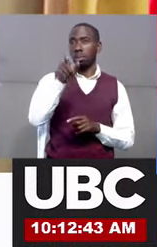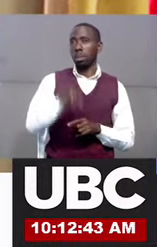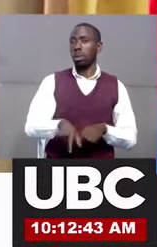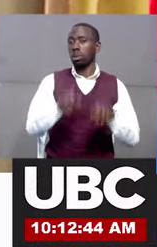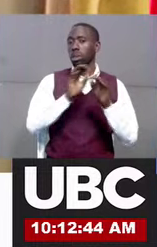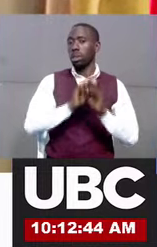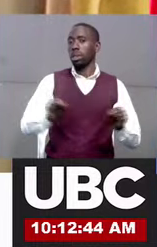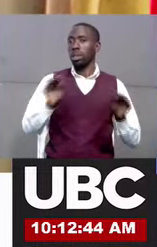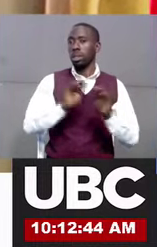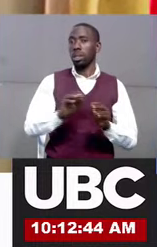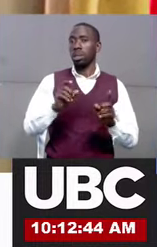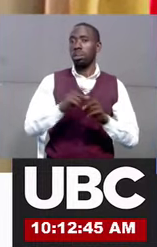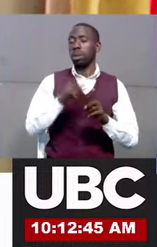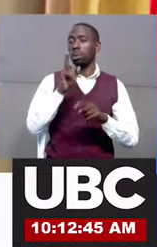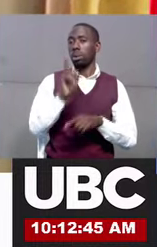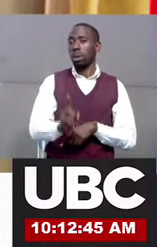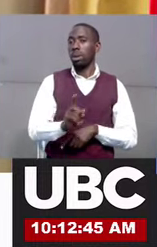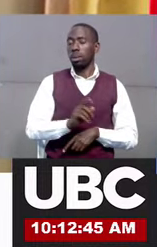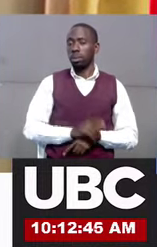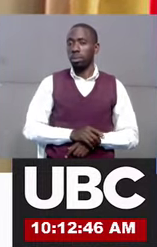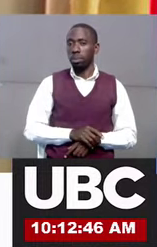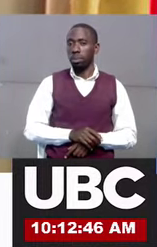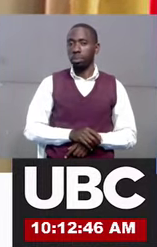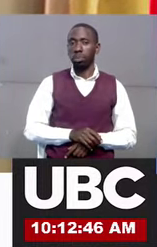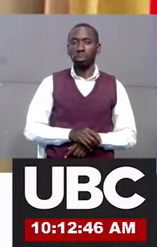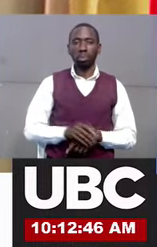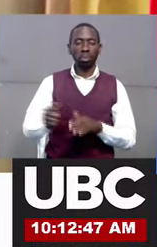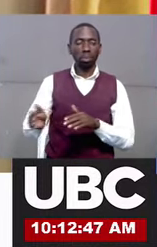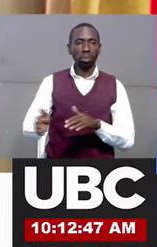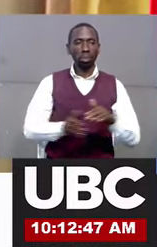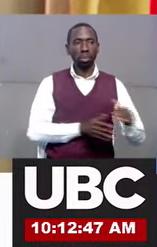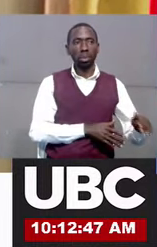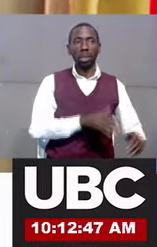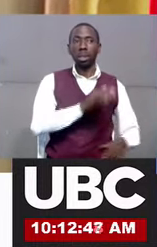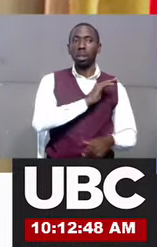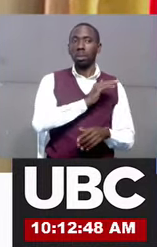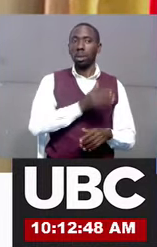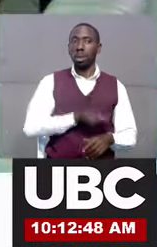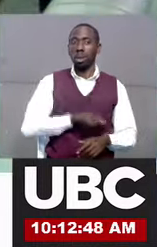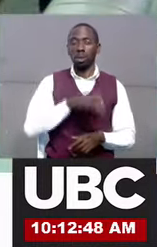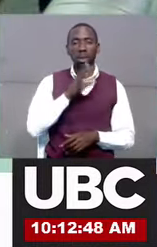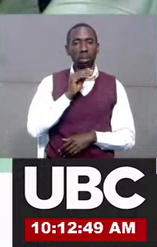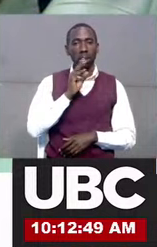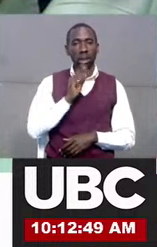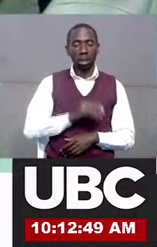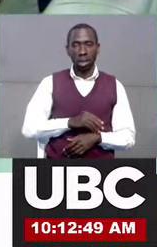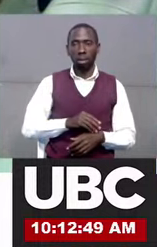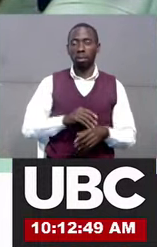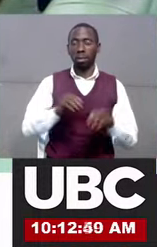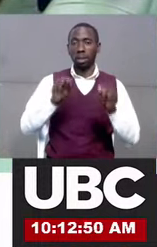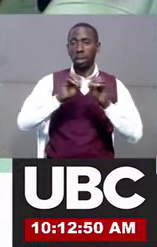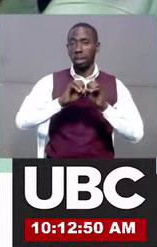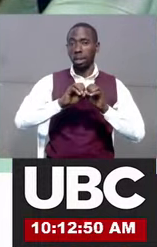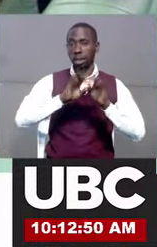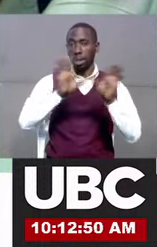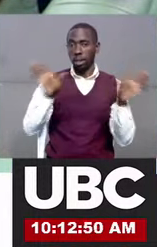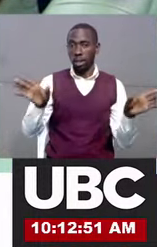P1. Yes, Alan? Yes, Madam Chair, Madam Speaker, for clarity,